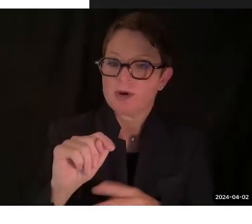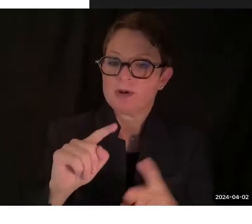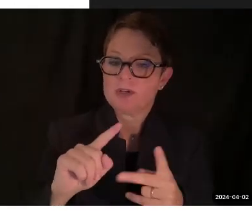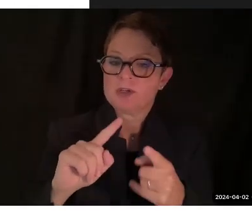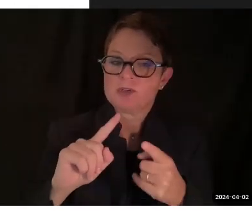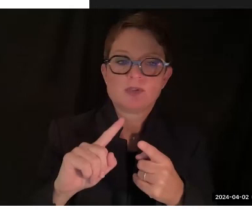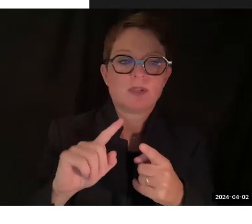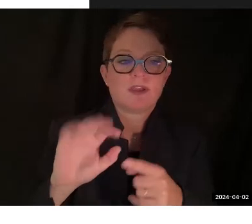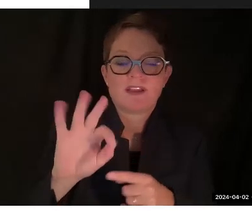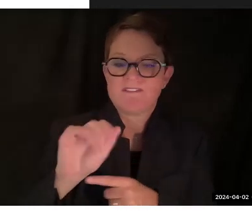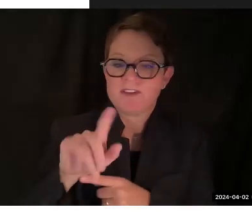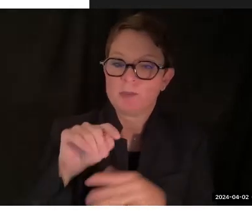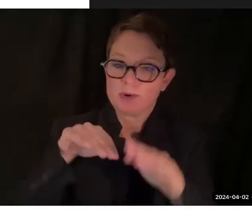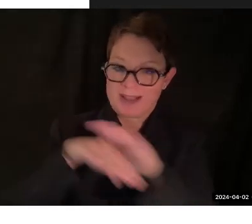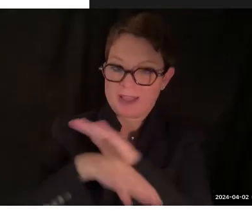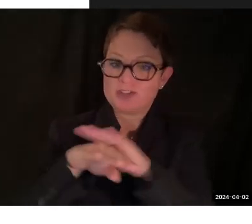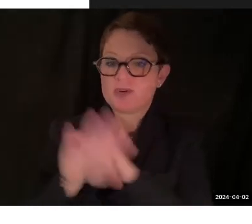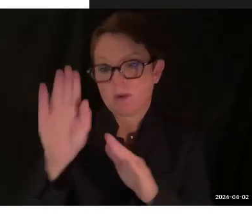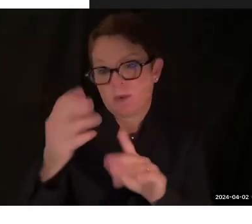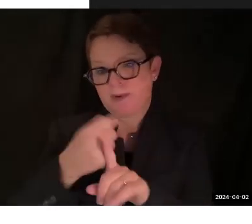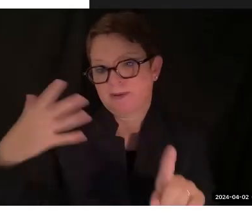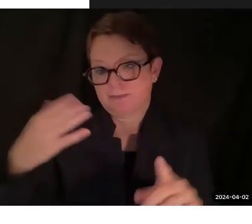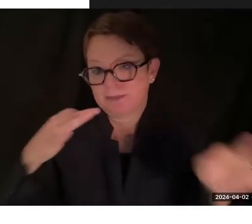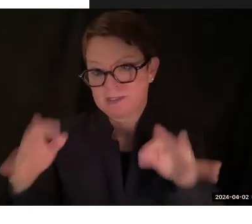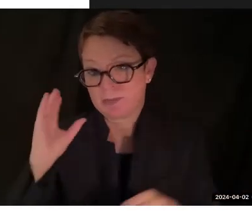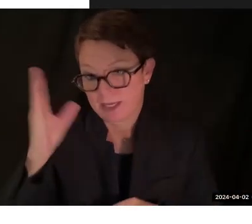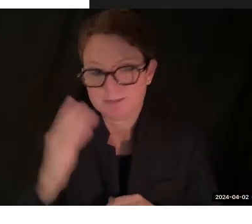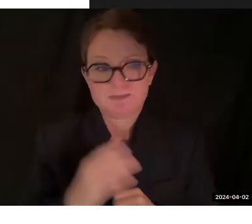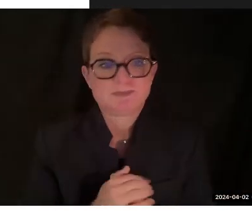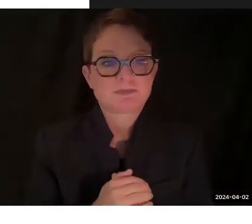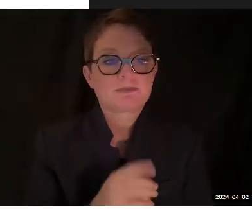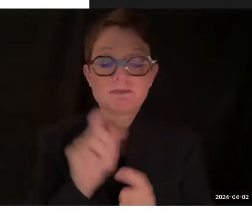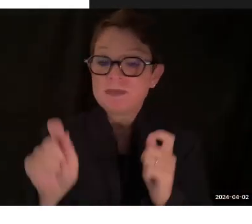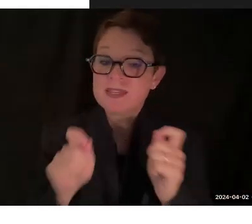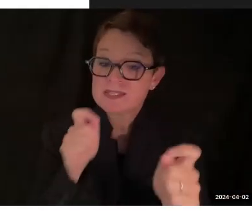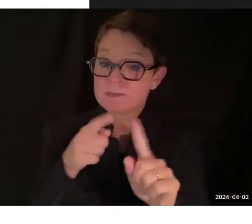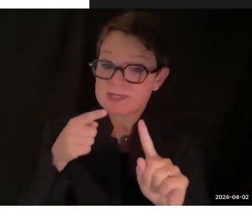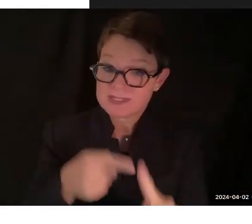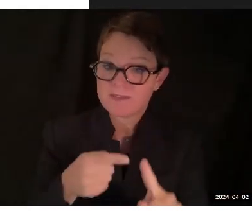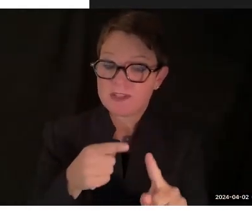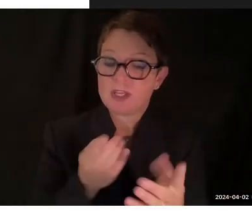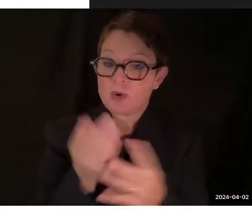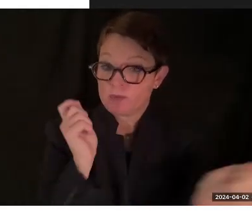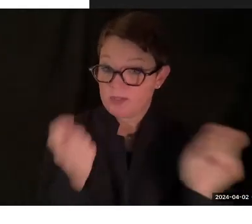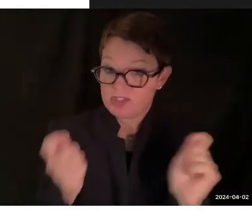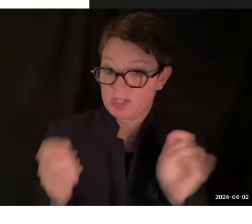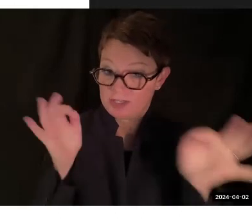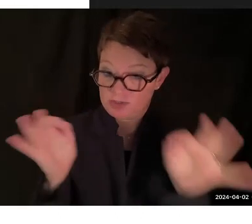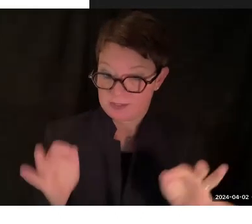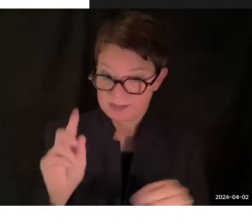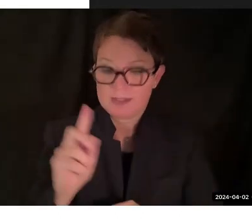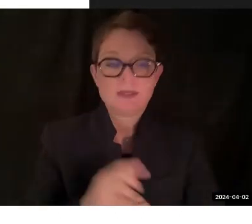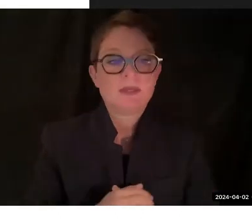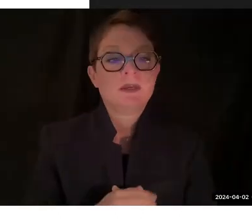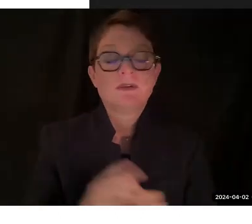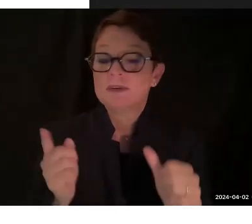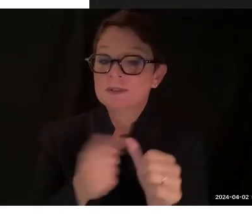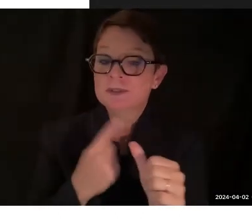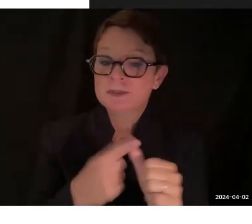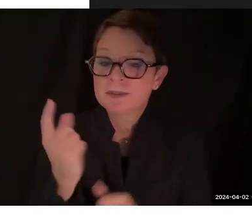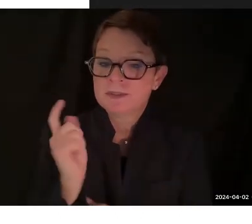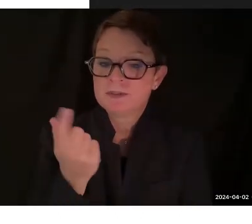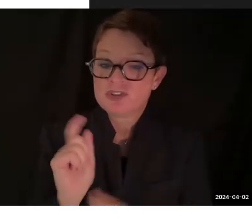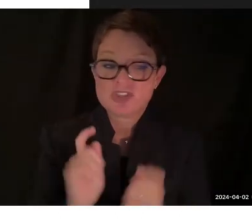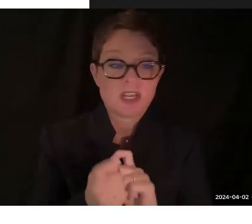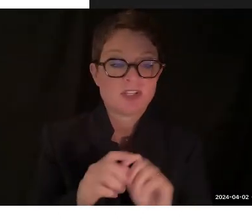the Filbert entryways that we'll talk about. So to specifically go through the changes, one to start off with is at